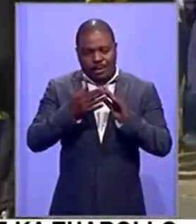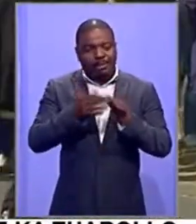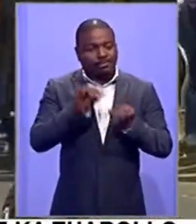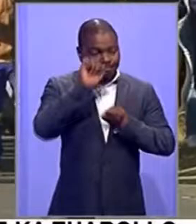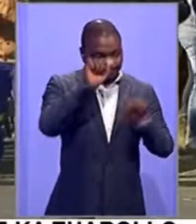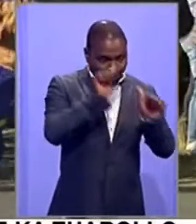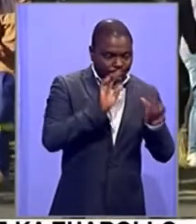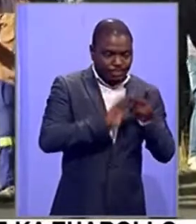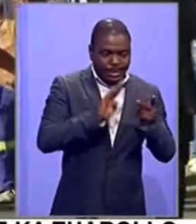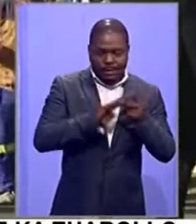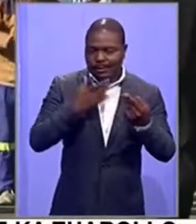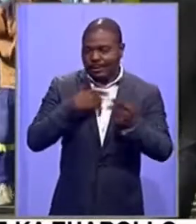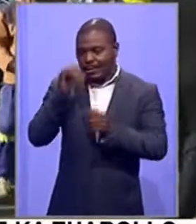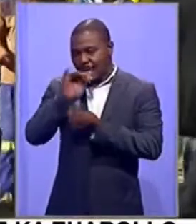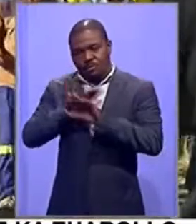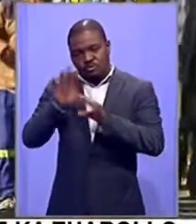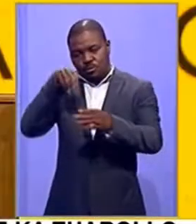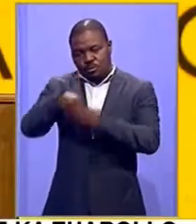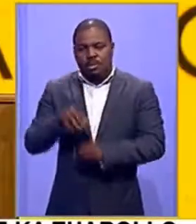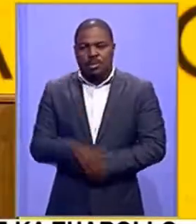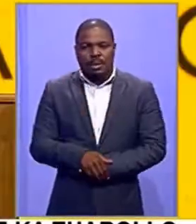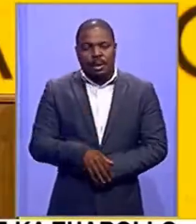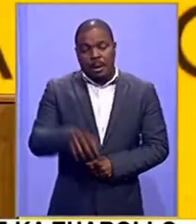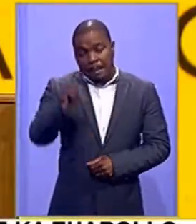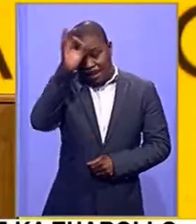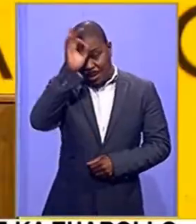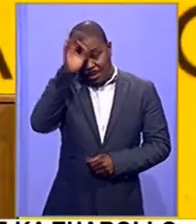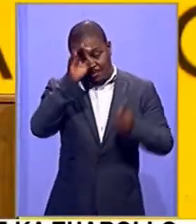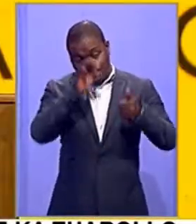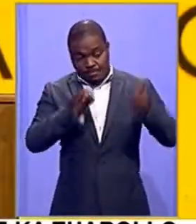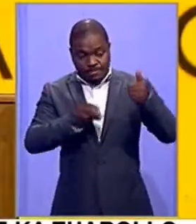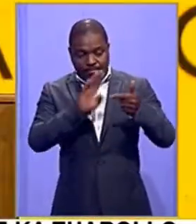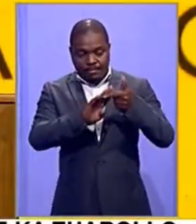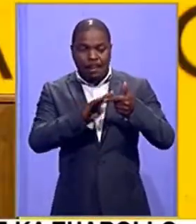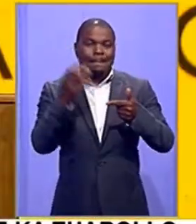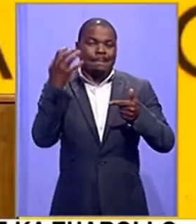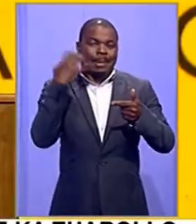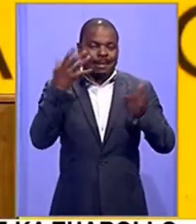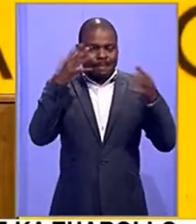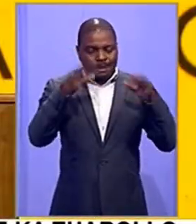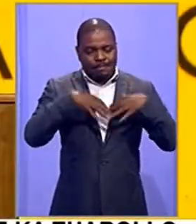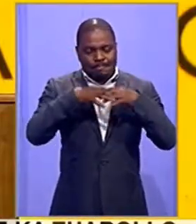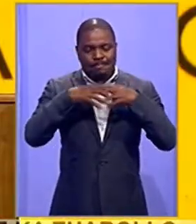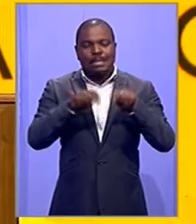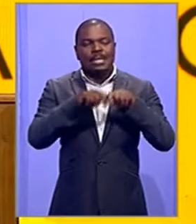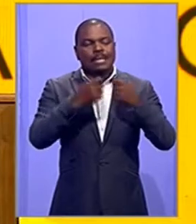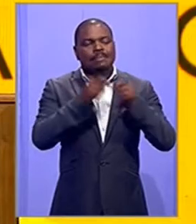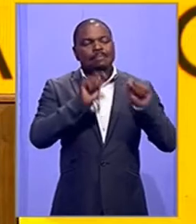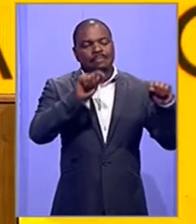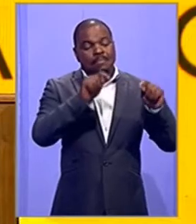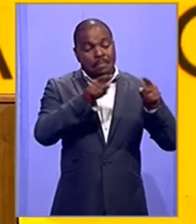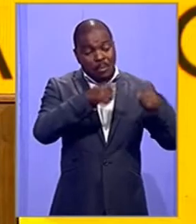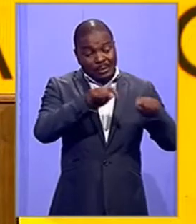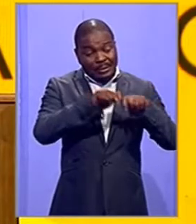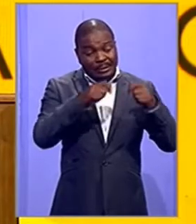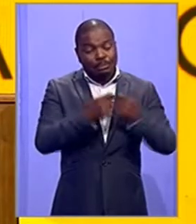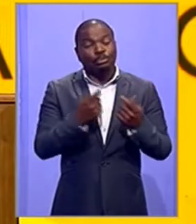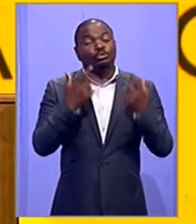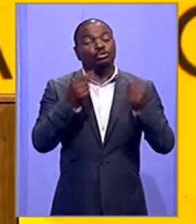bokebekwa. The Commissioner of Police, together with the Minister, have set up teams that are going to